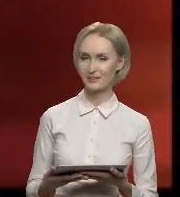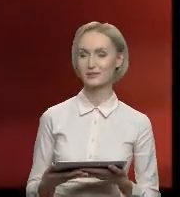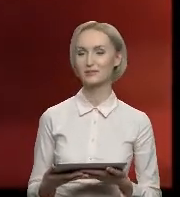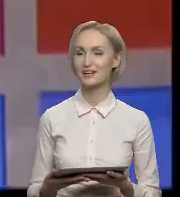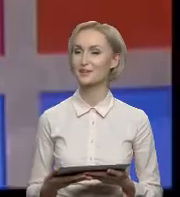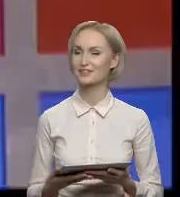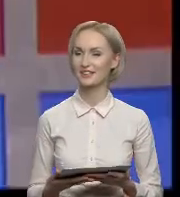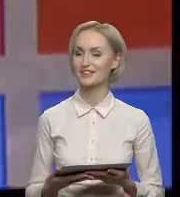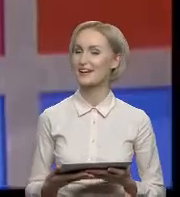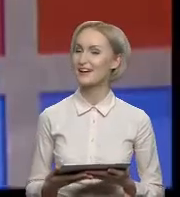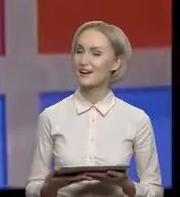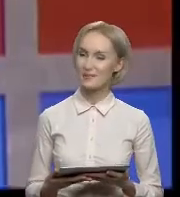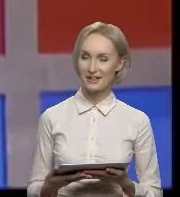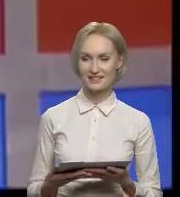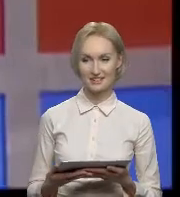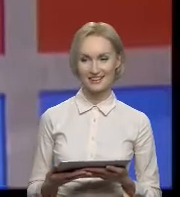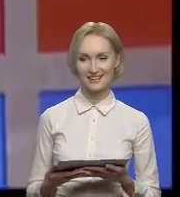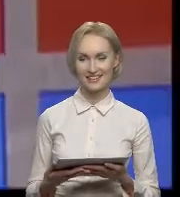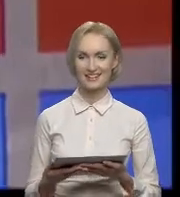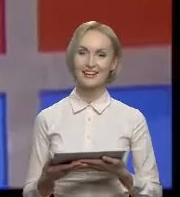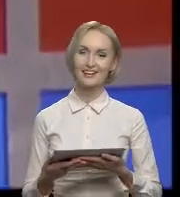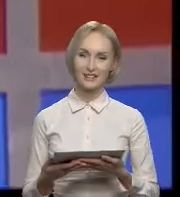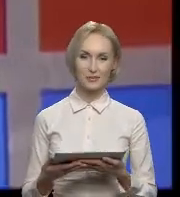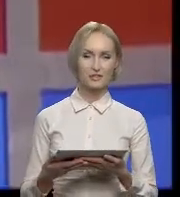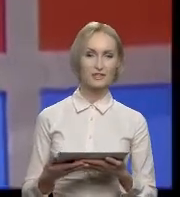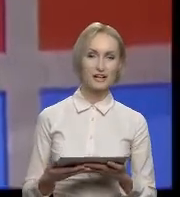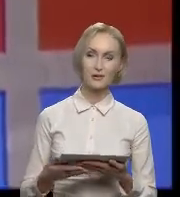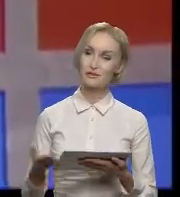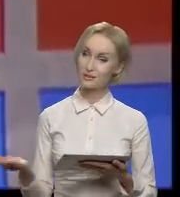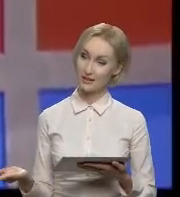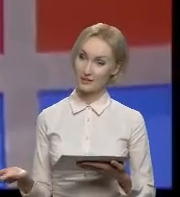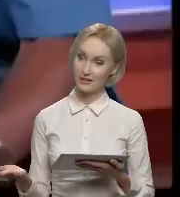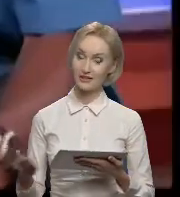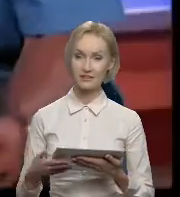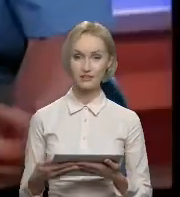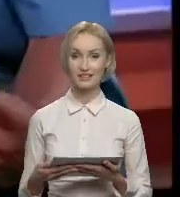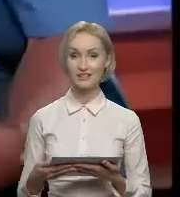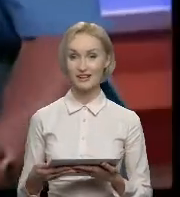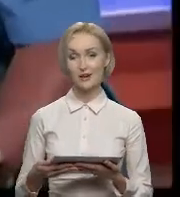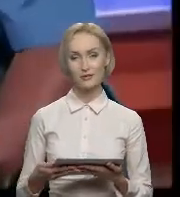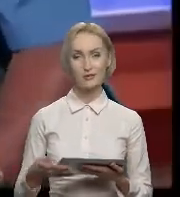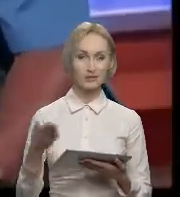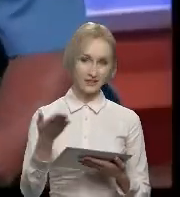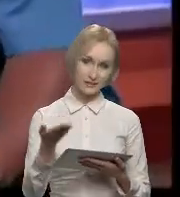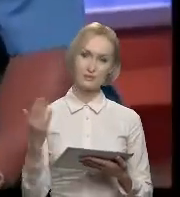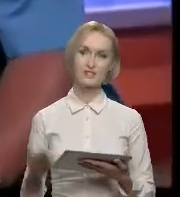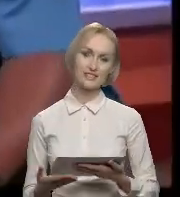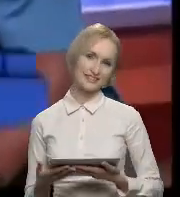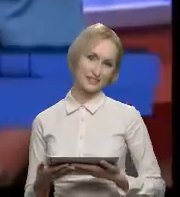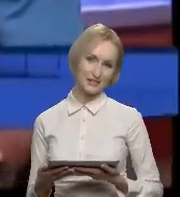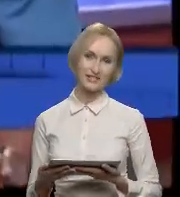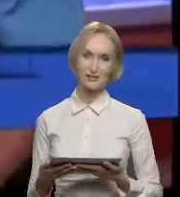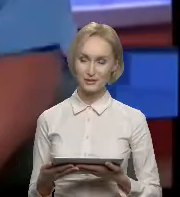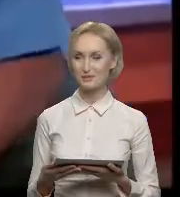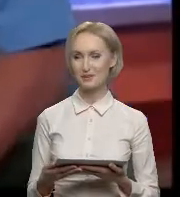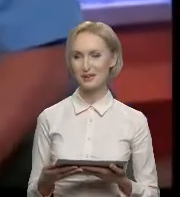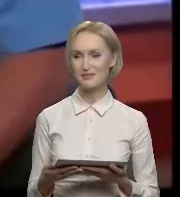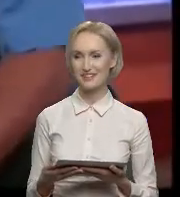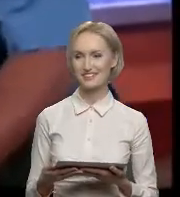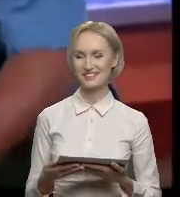you receipts. I come over there. I do what I can for that baby. You don't do nothing. I'll and get the gotta do is fire me for child support,